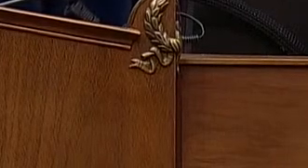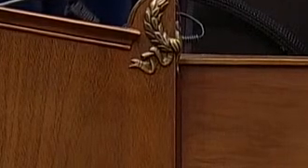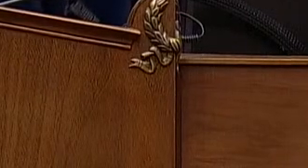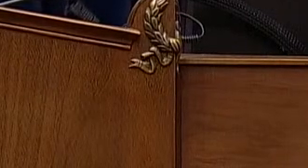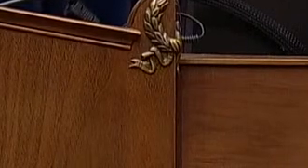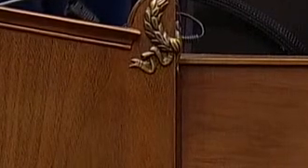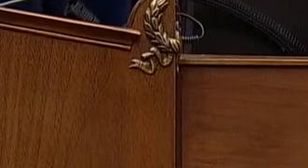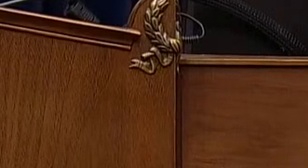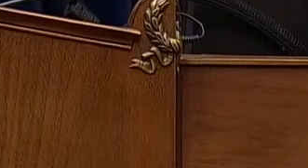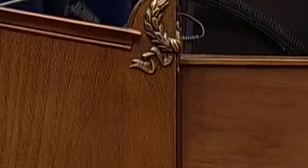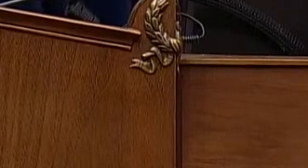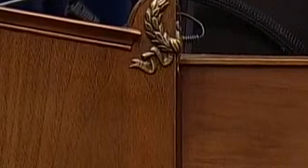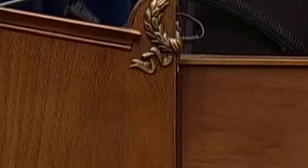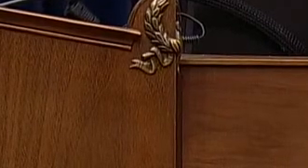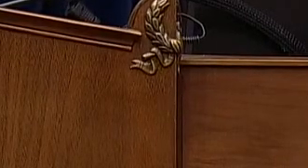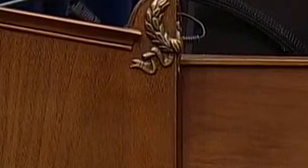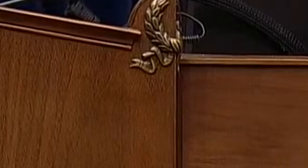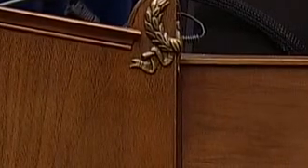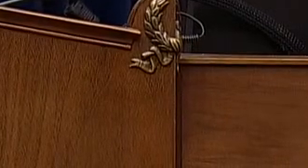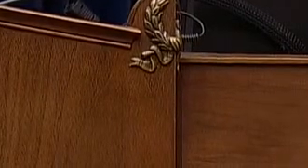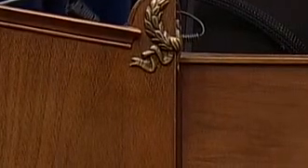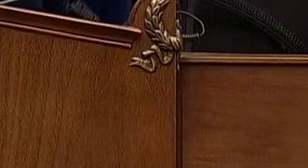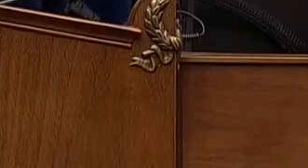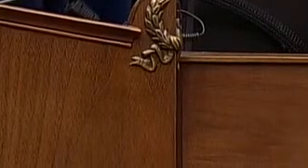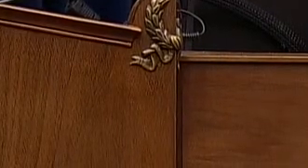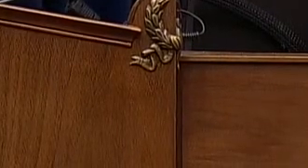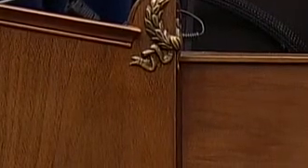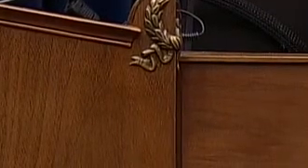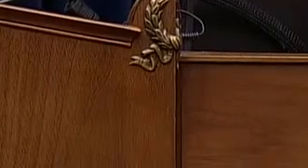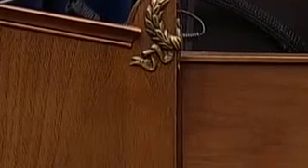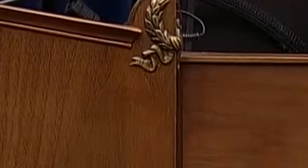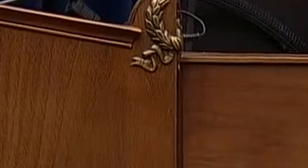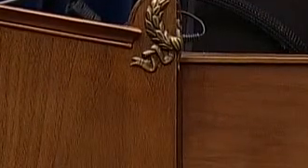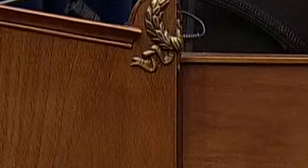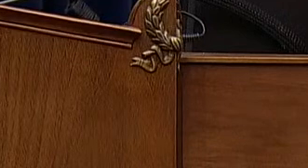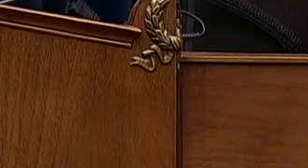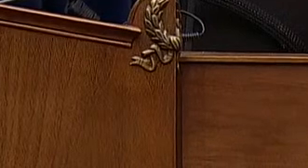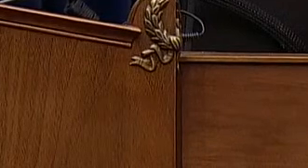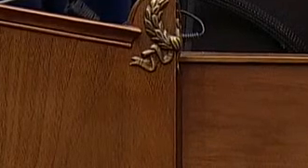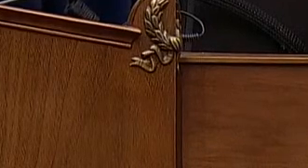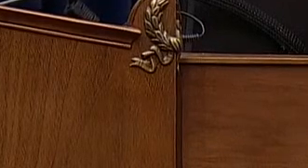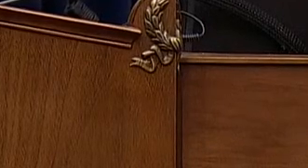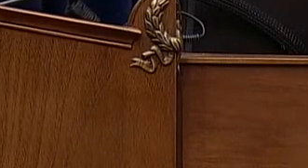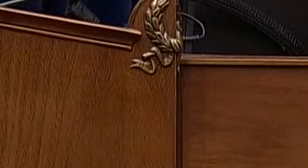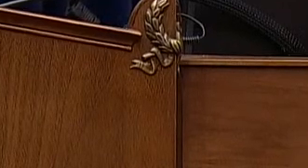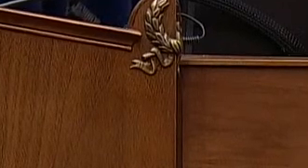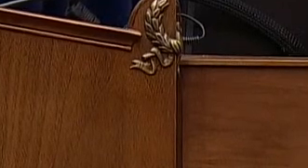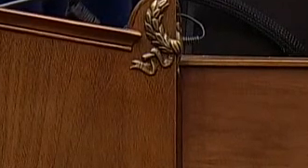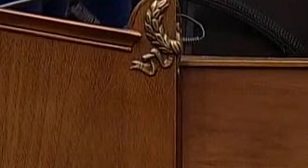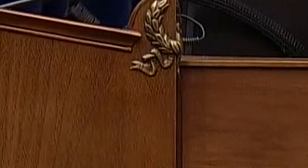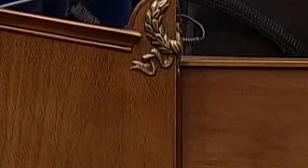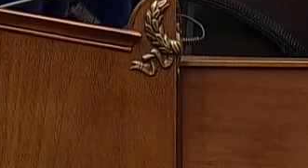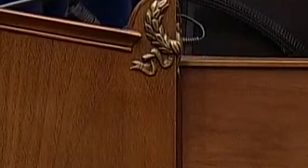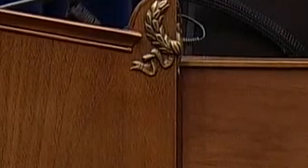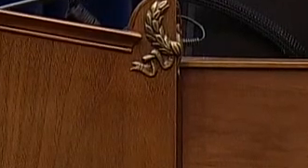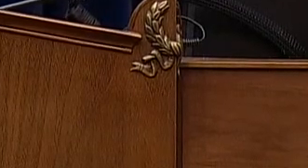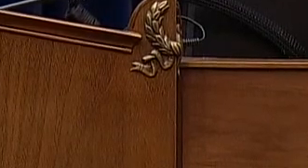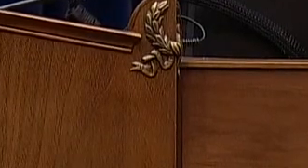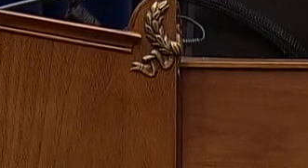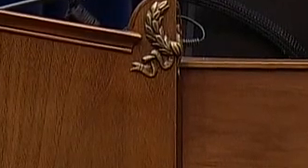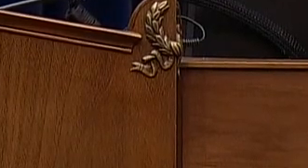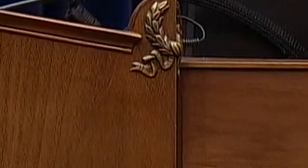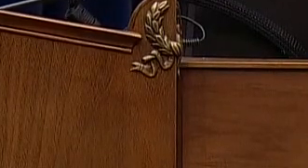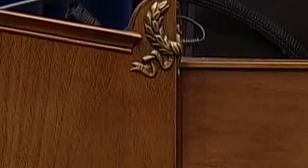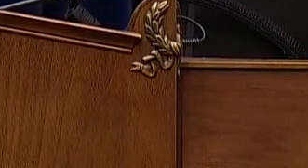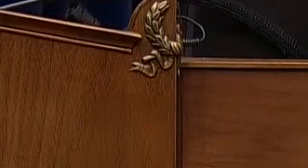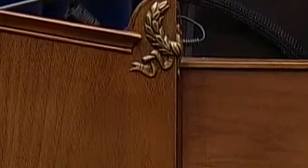ways. You may use the chat function to send a request. You may send an email to the majority staff, or you may unmute your mic to seek